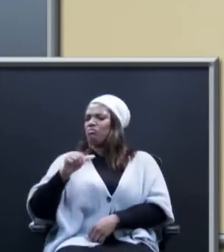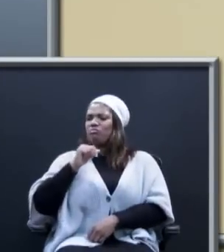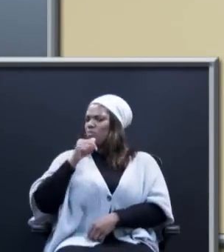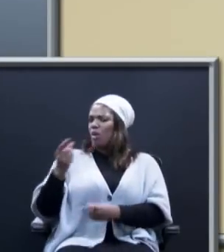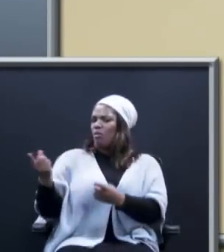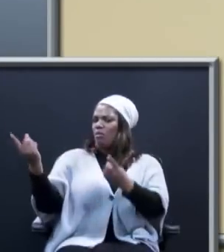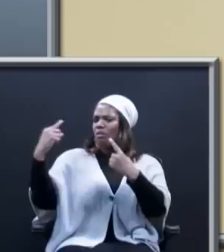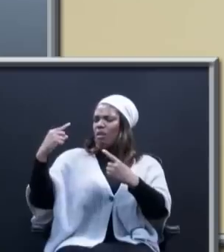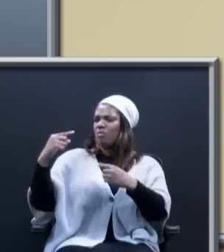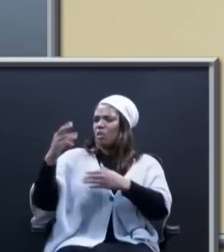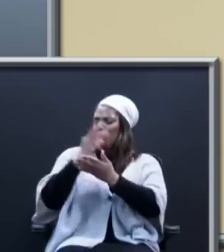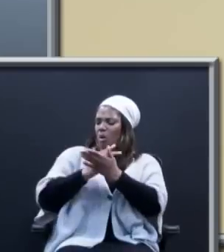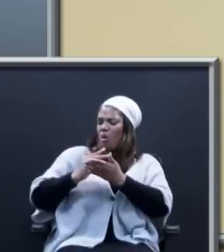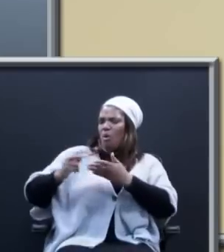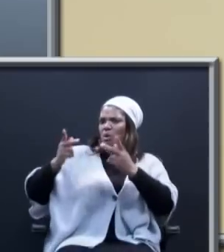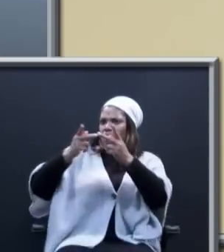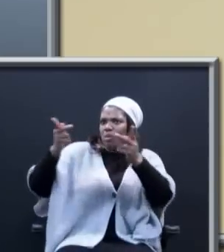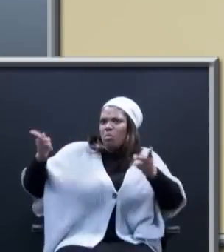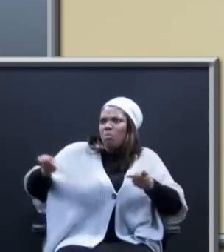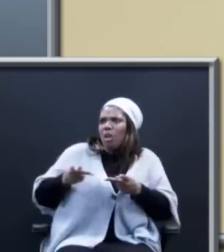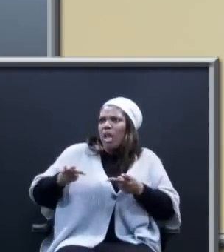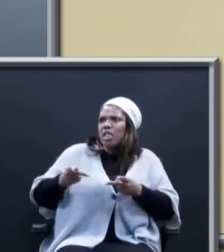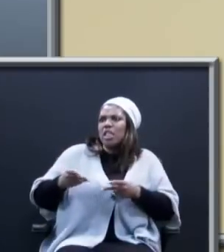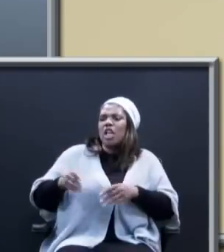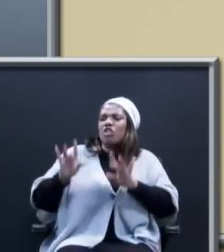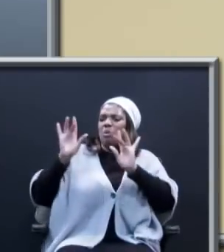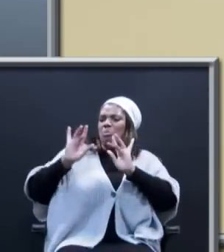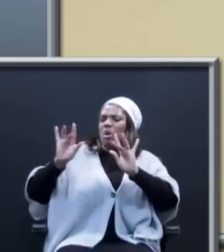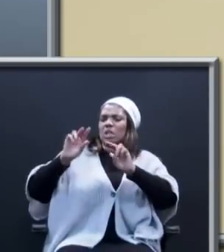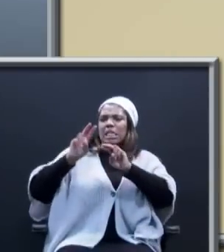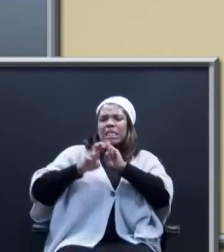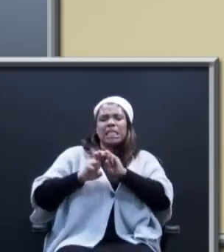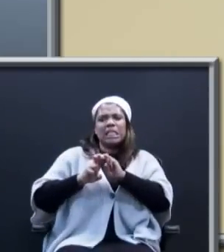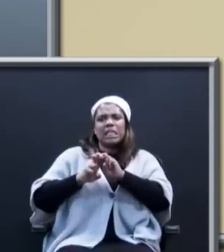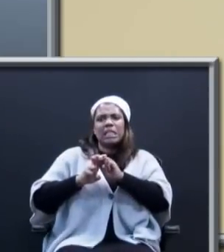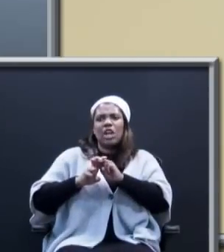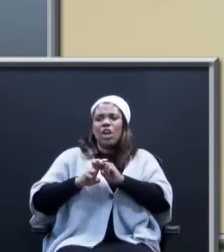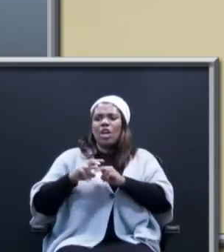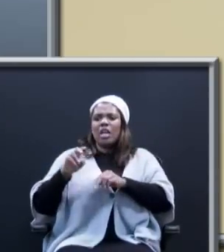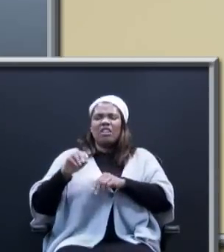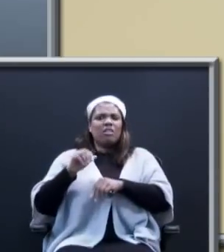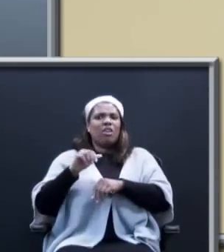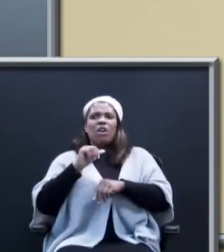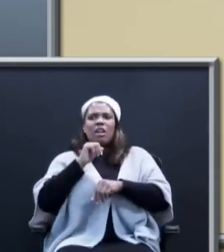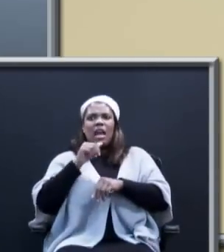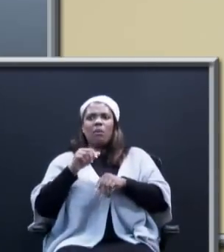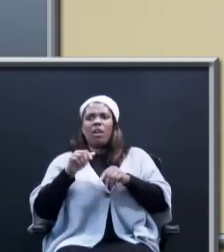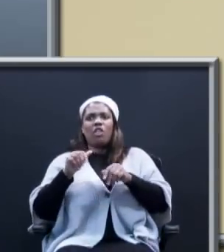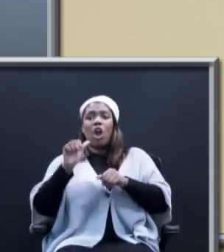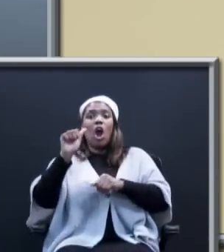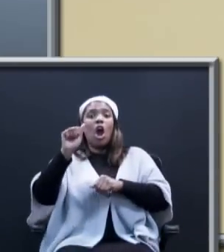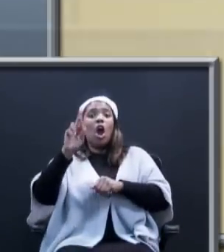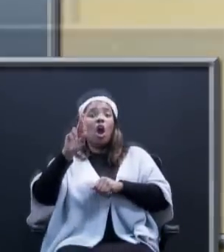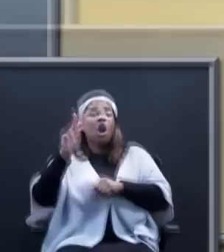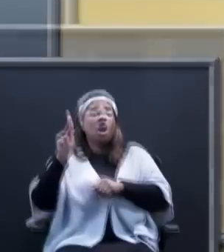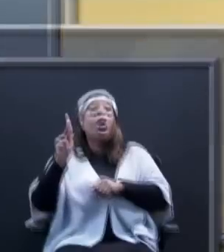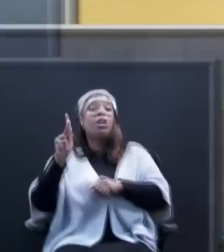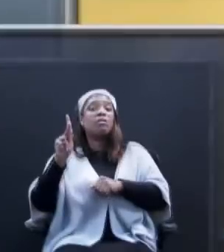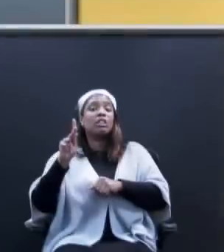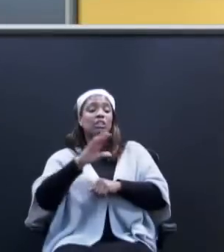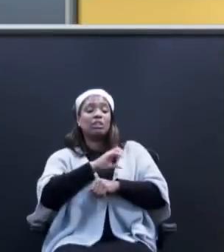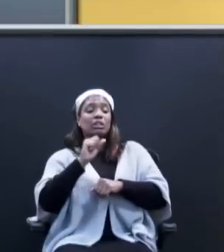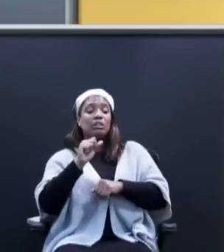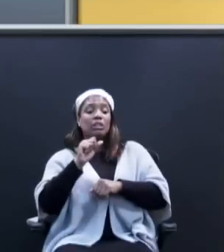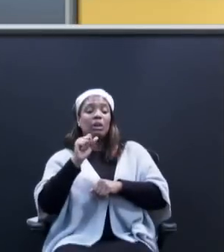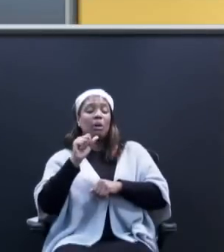the veil before the mercy seat. Go ahead. Which is upon the ark, that he die not. Now Moses knew the Lord wasn't lying because right. God just killed